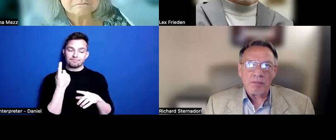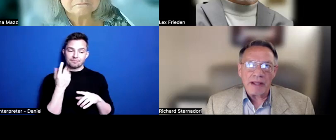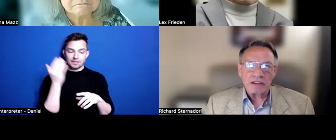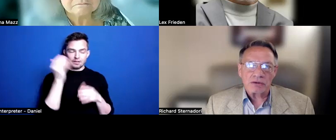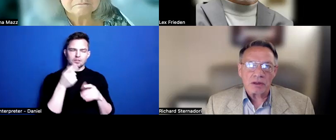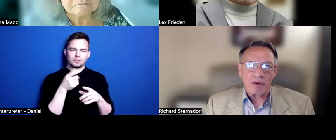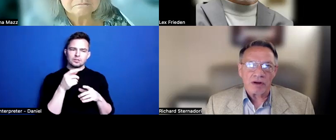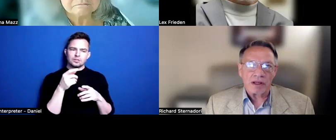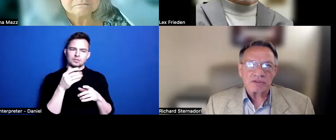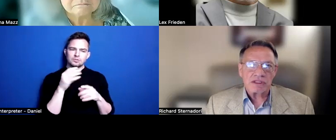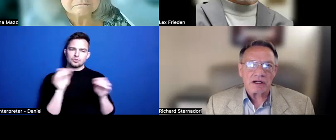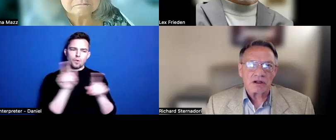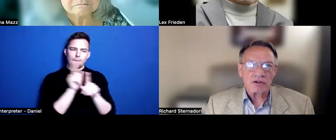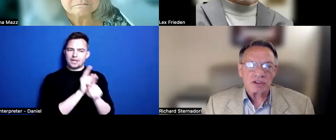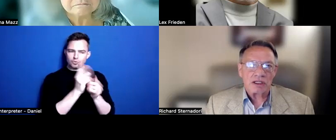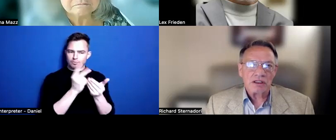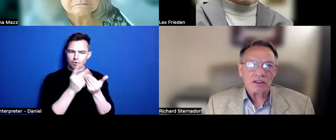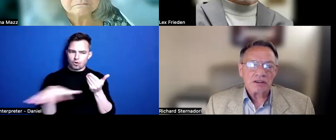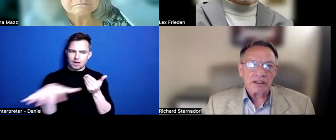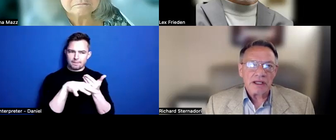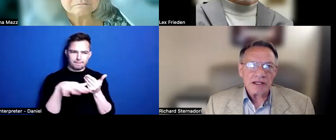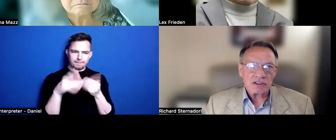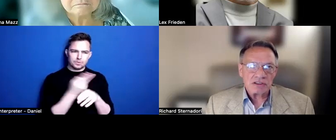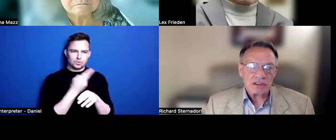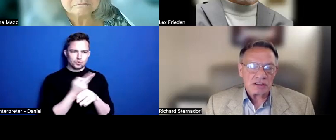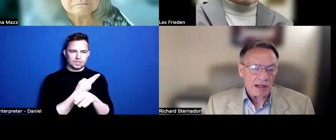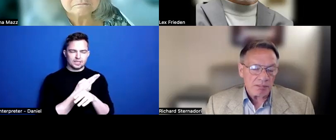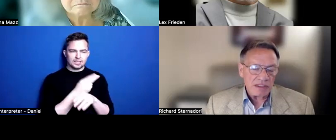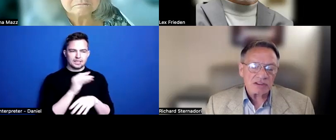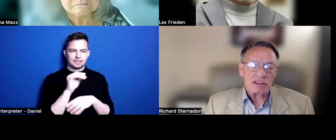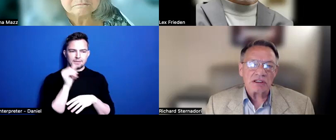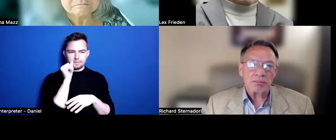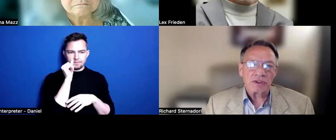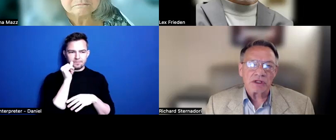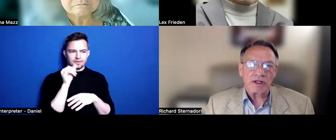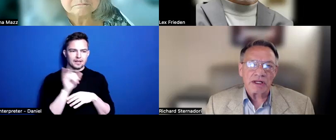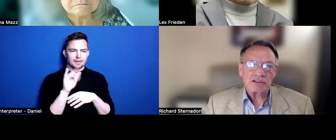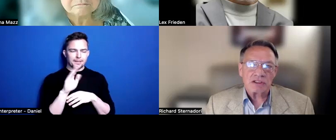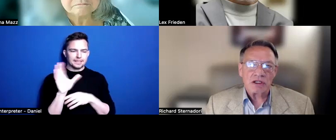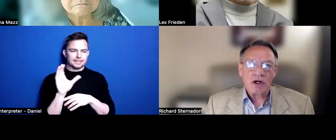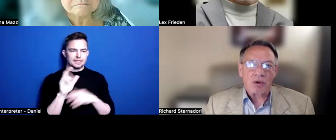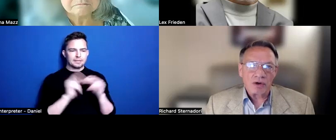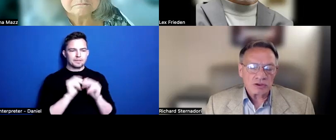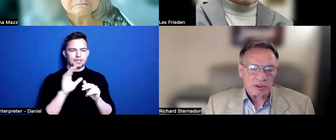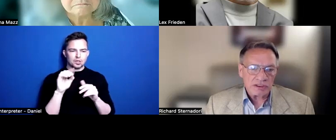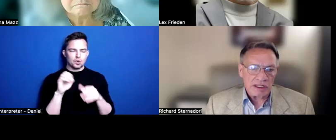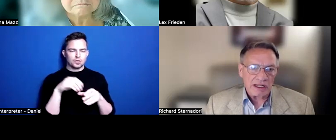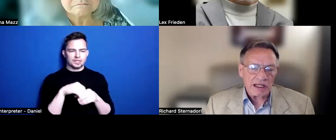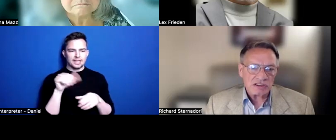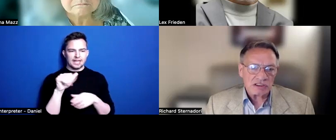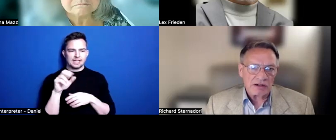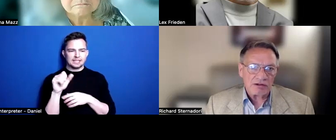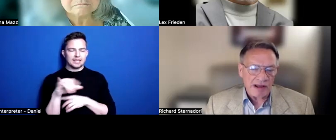no mandatory programs that are using the ICC, the IBC, the building code and ANSI, or the